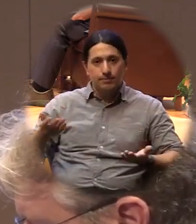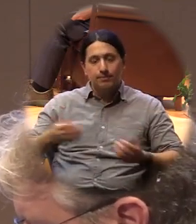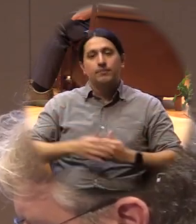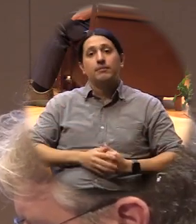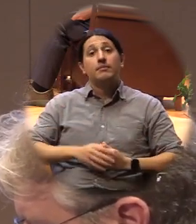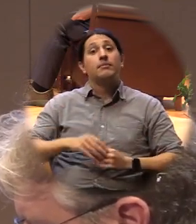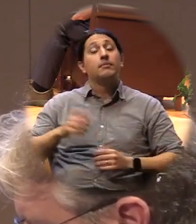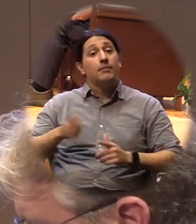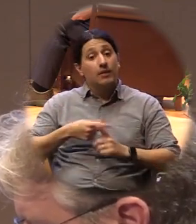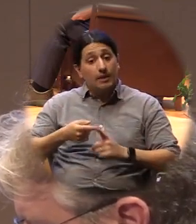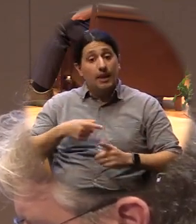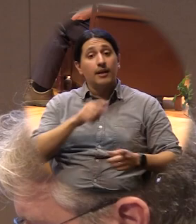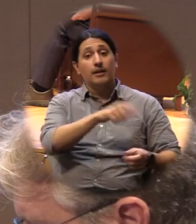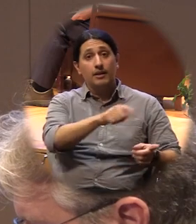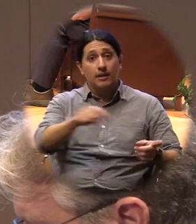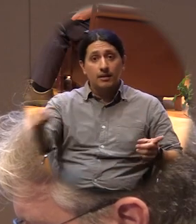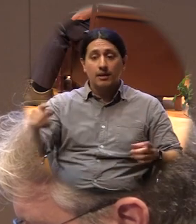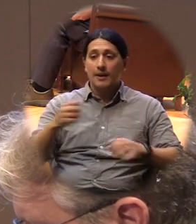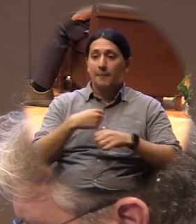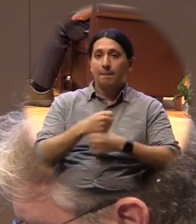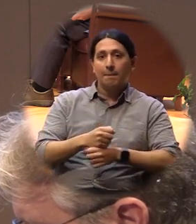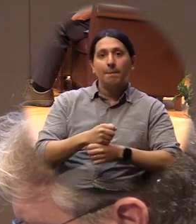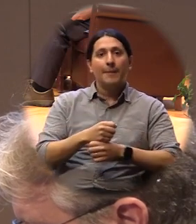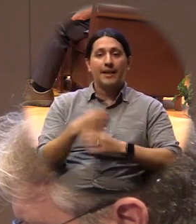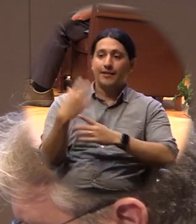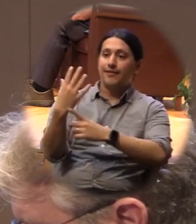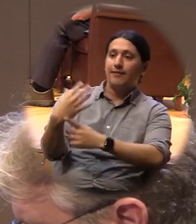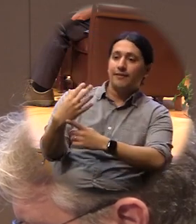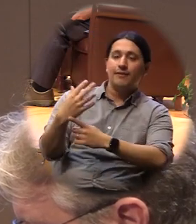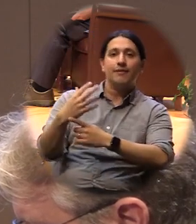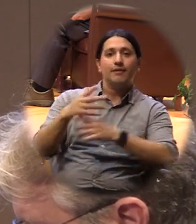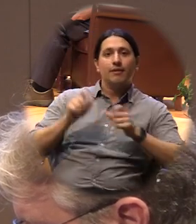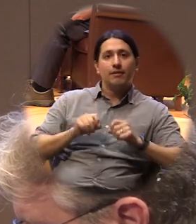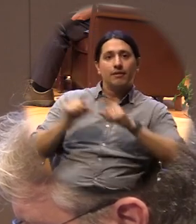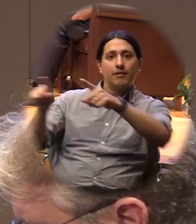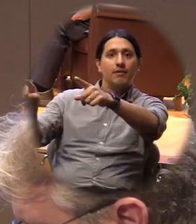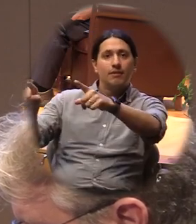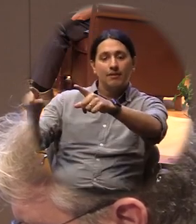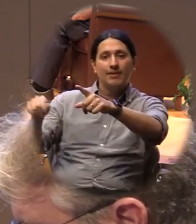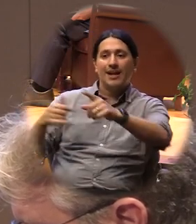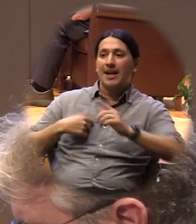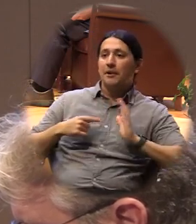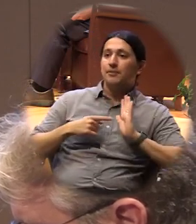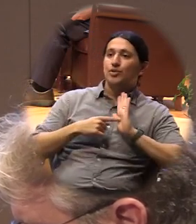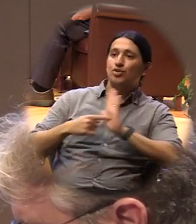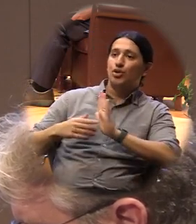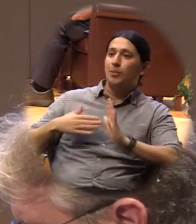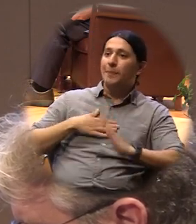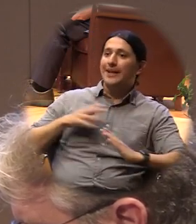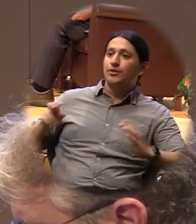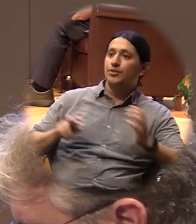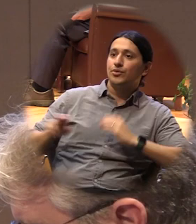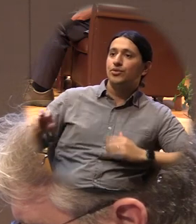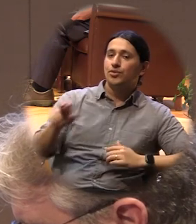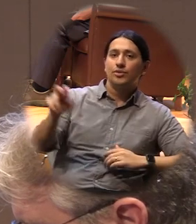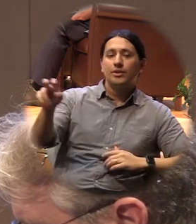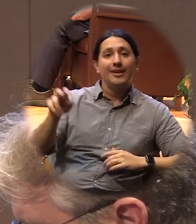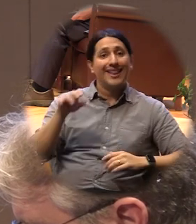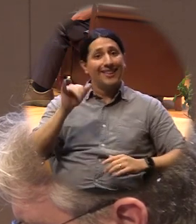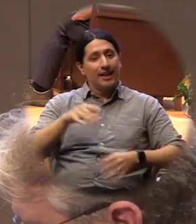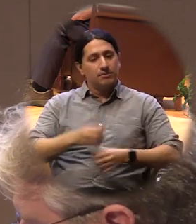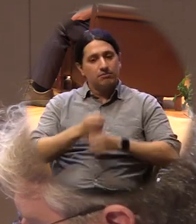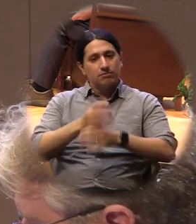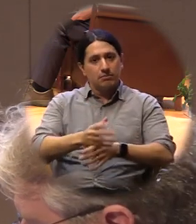there, expressing themselves and showing like, this is kind of what I'm journeying through, it creates